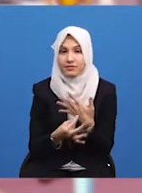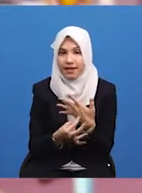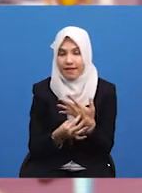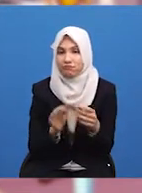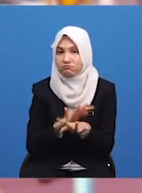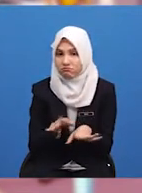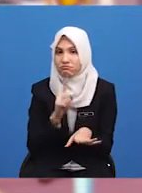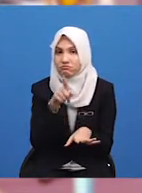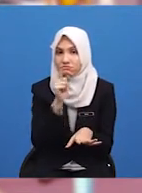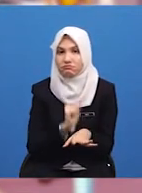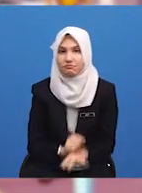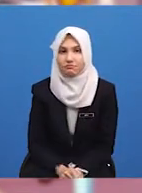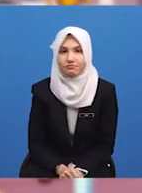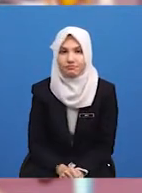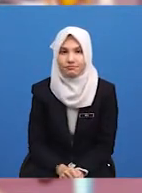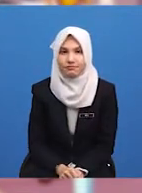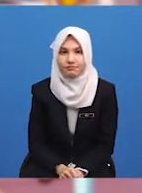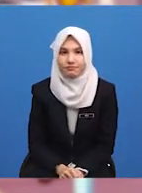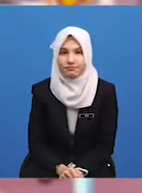information, not everyone.